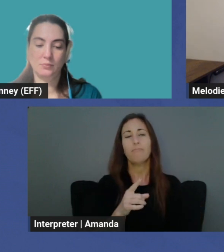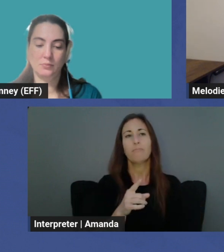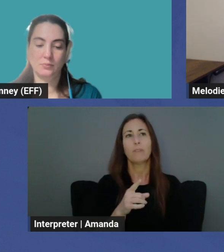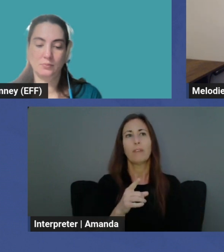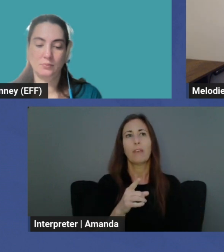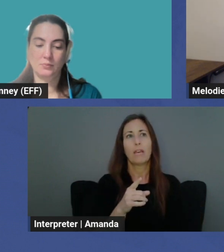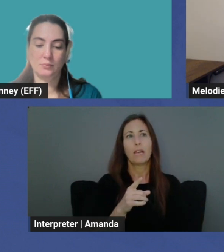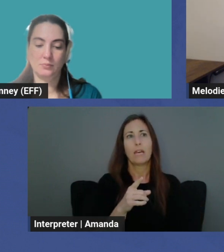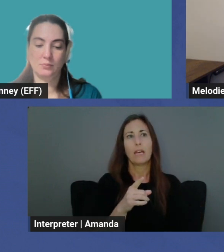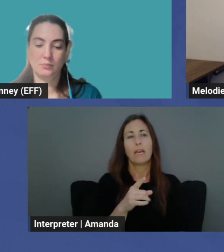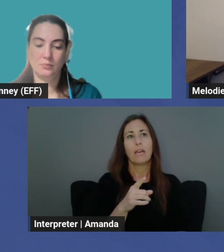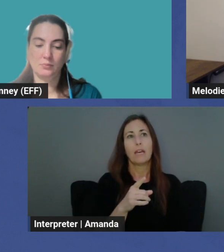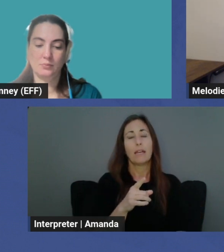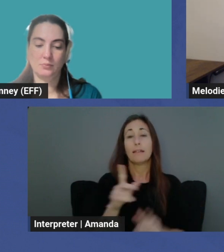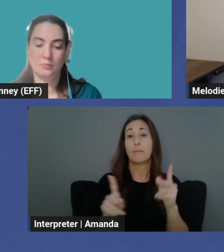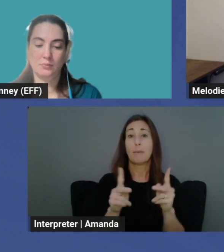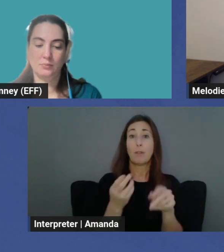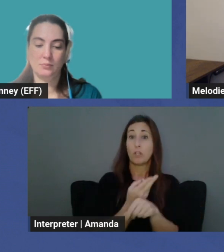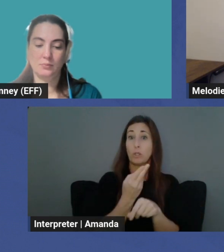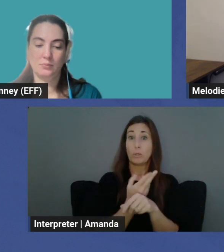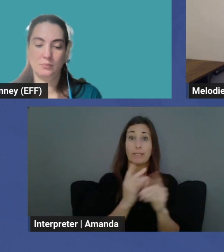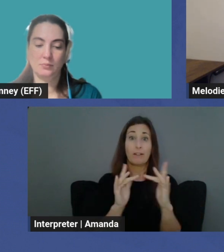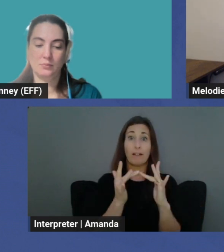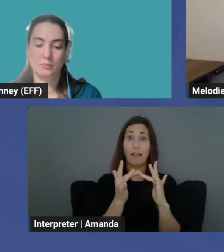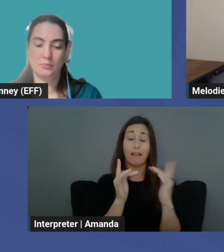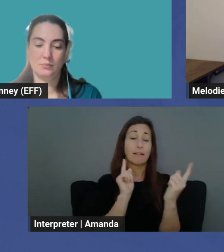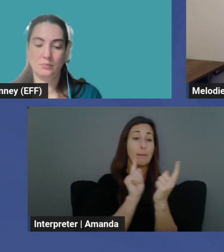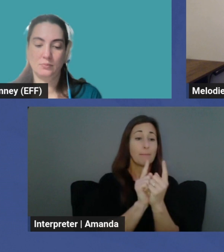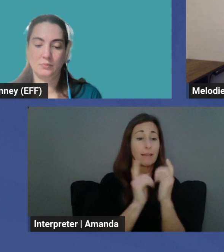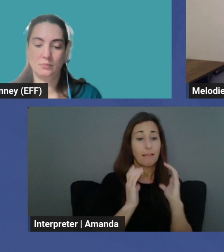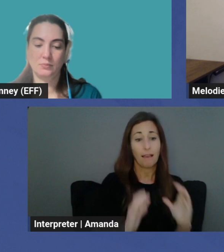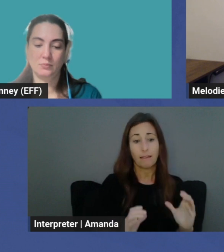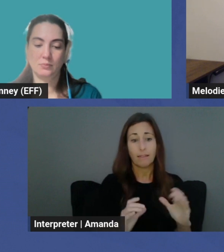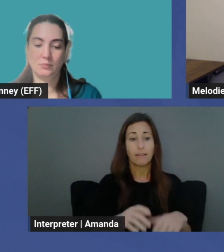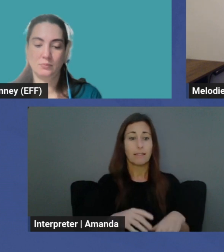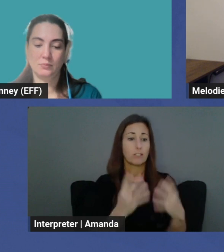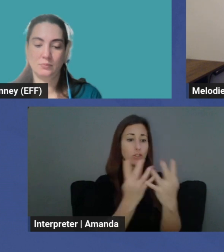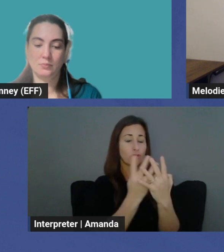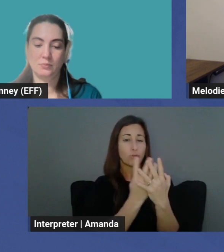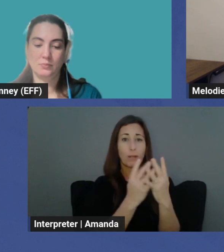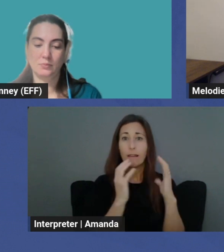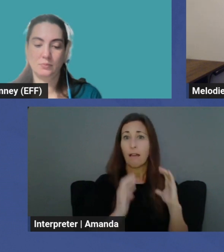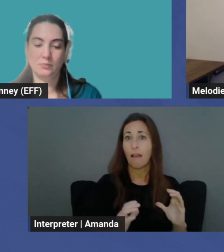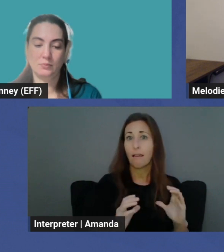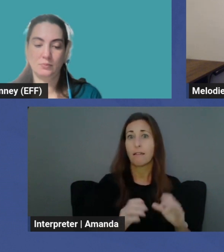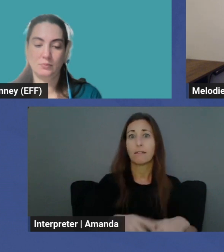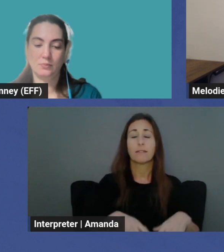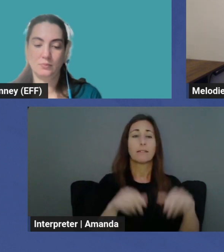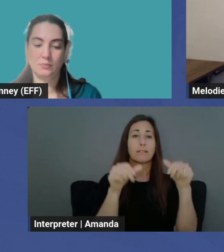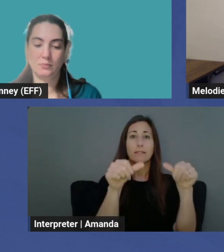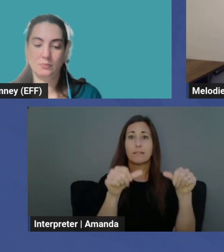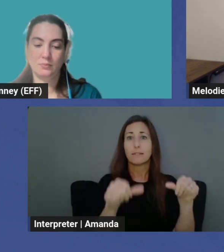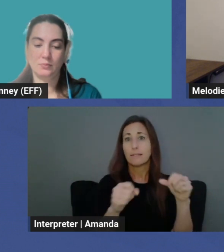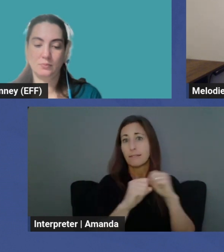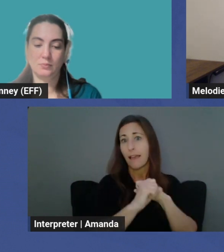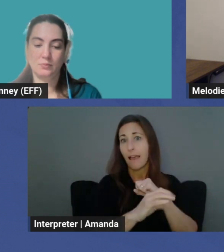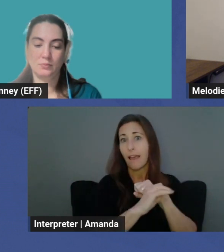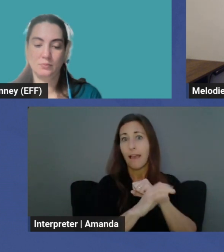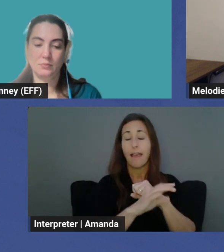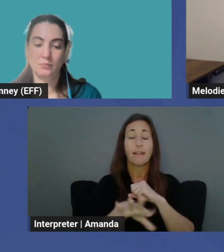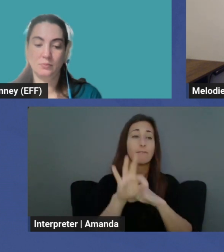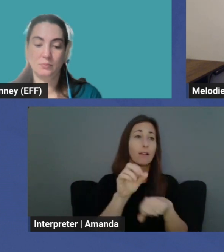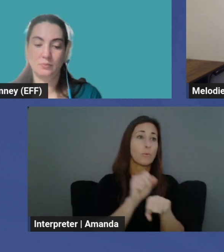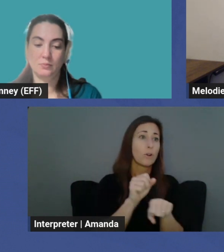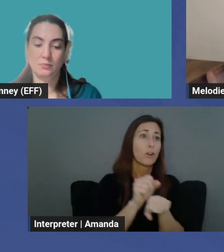Folks use the internet to meet clients, to screen clients, to put up ads, to find work, to